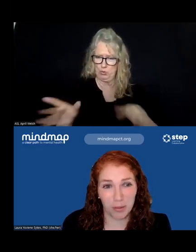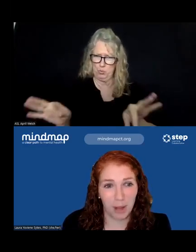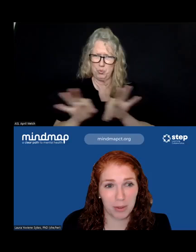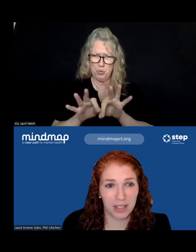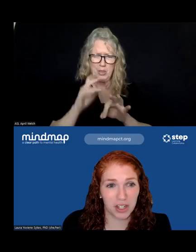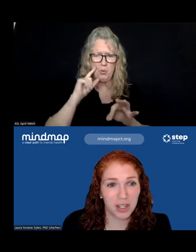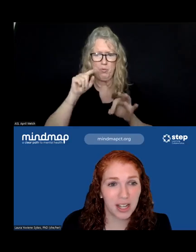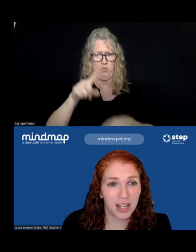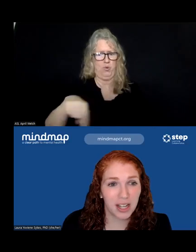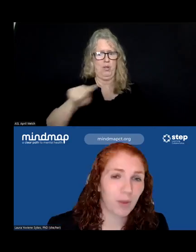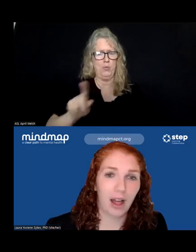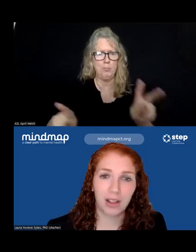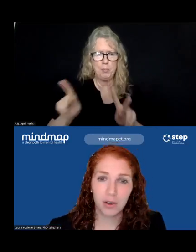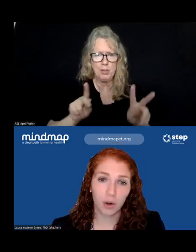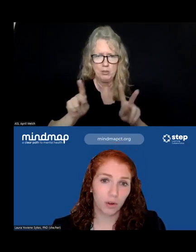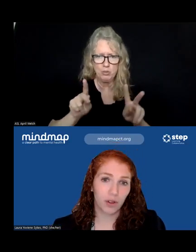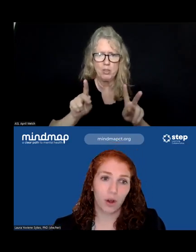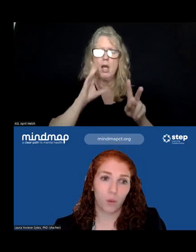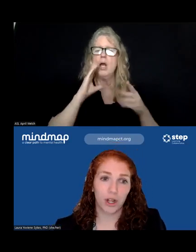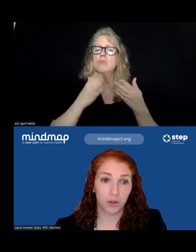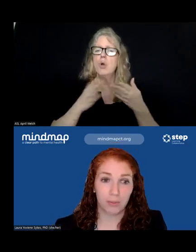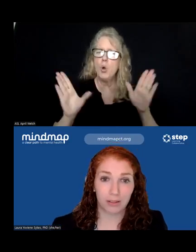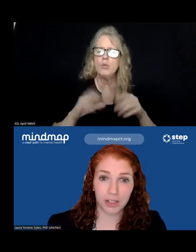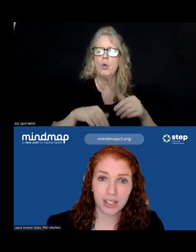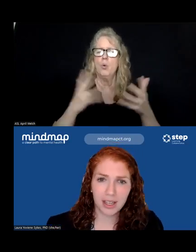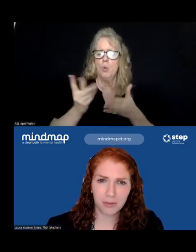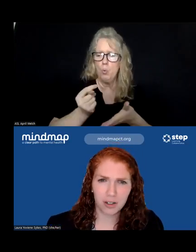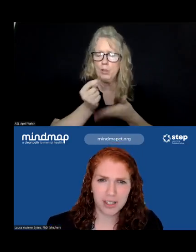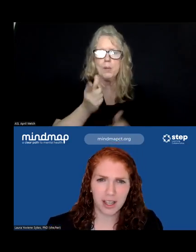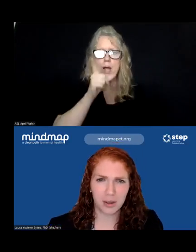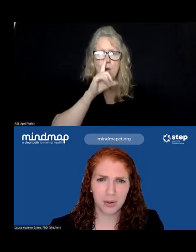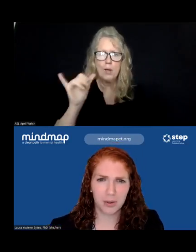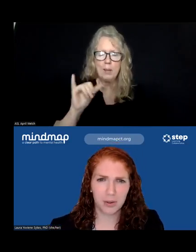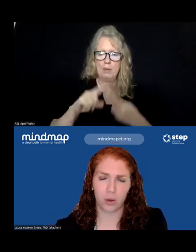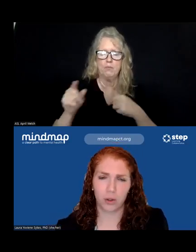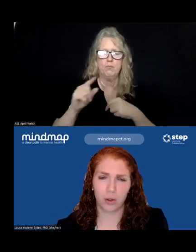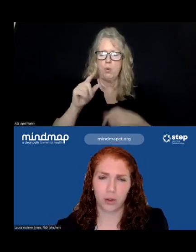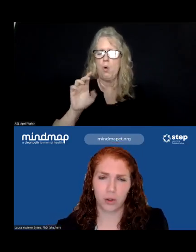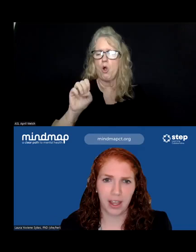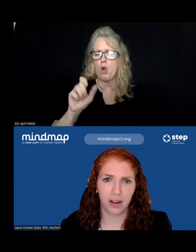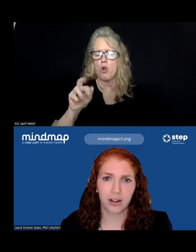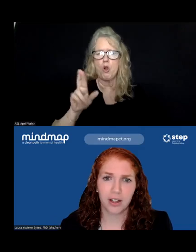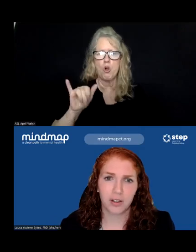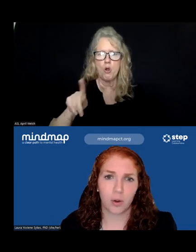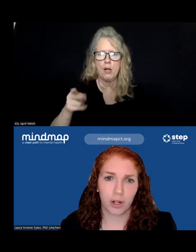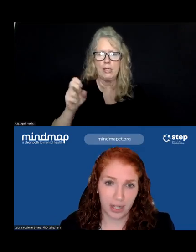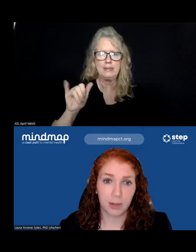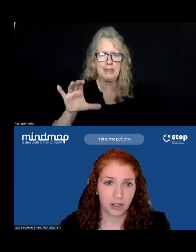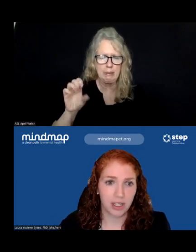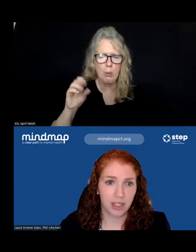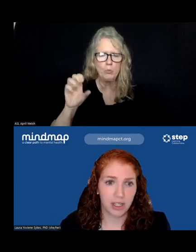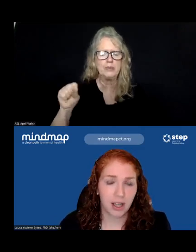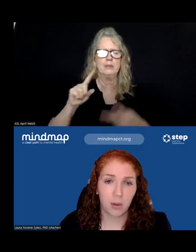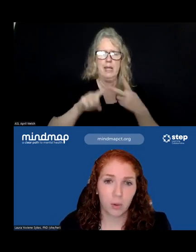important population. I'll give you an overview of what treatment looks like for early psychosis, kind of the gold standard of care, coordinated